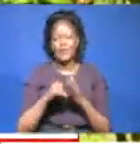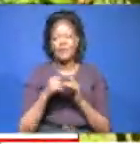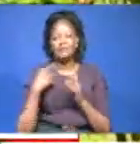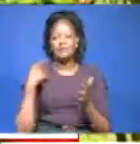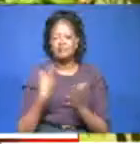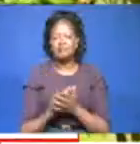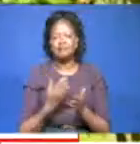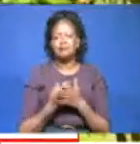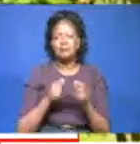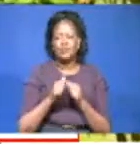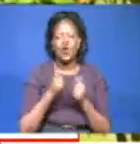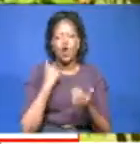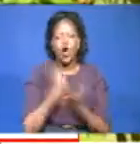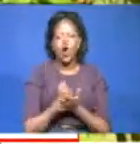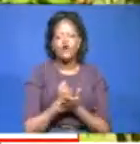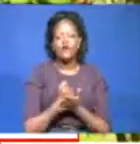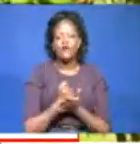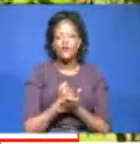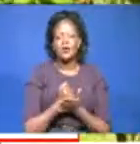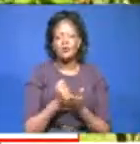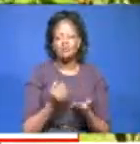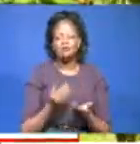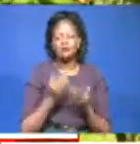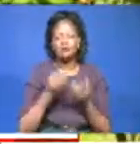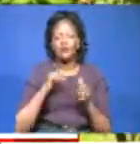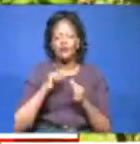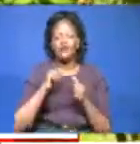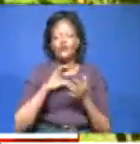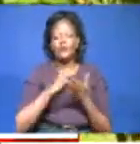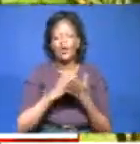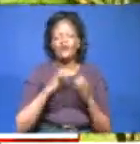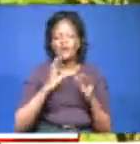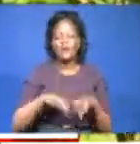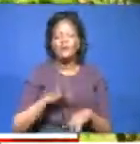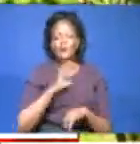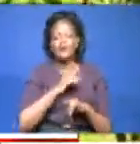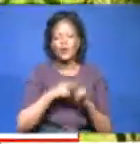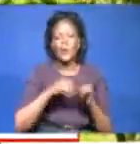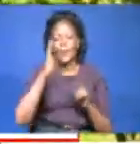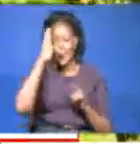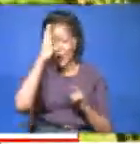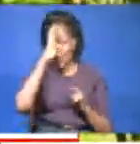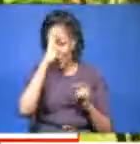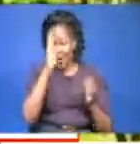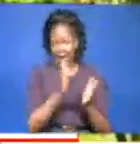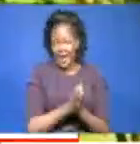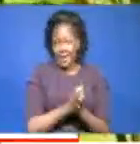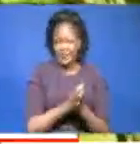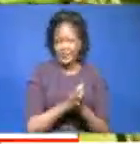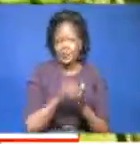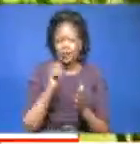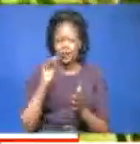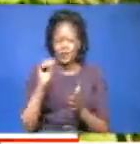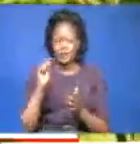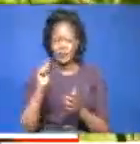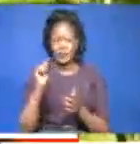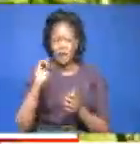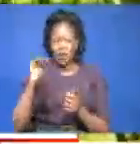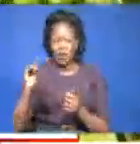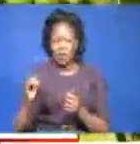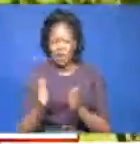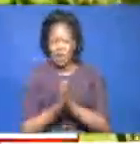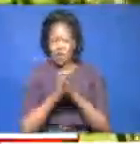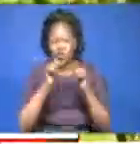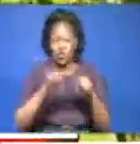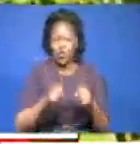ya coffee cherry advance revolving fund, wakulima wamebenefit from Bungoma and Trans Nzoia counties. Leo tukapa hivi